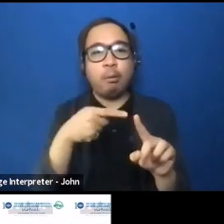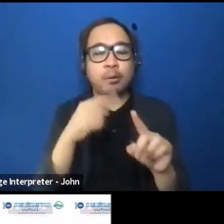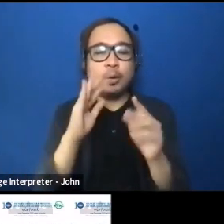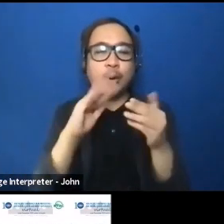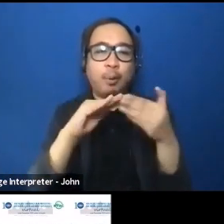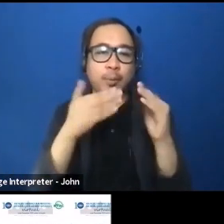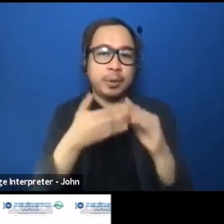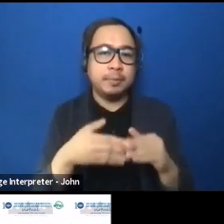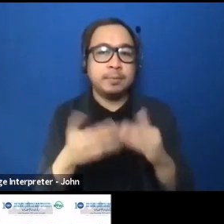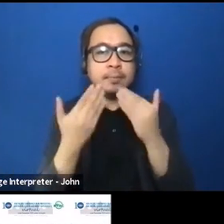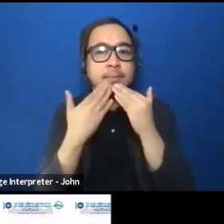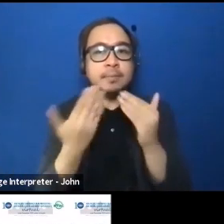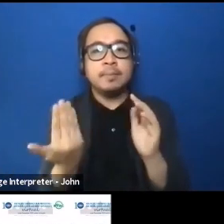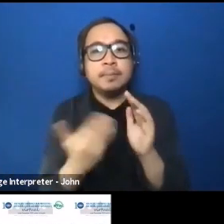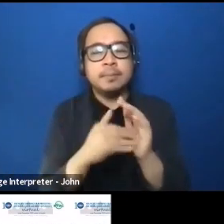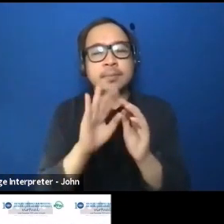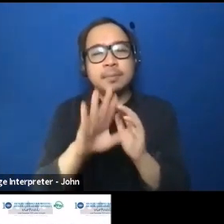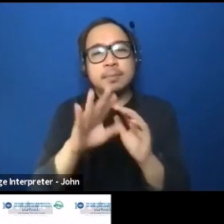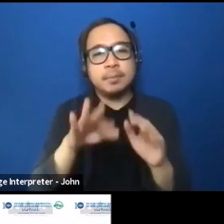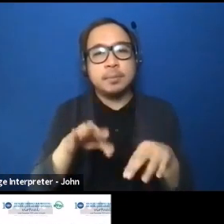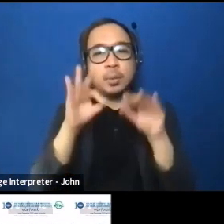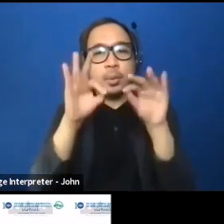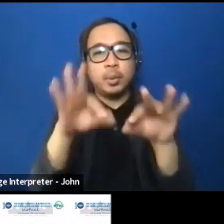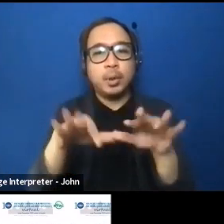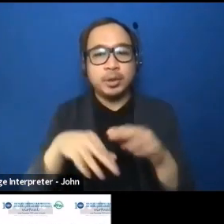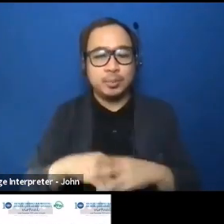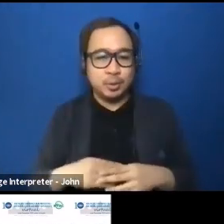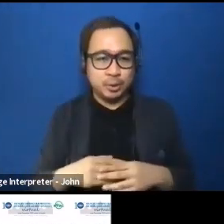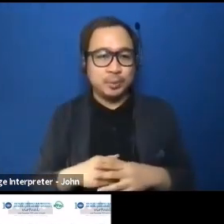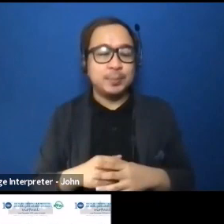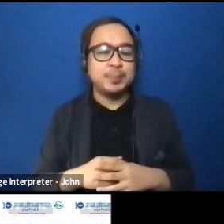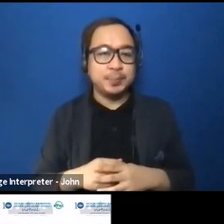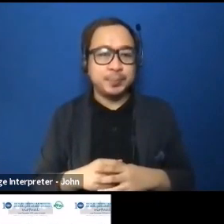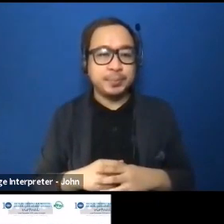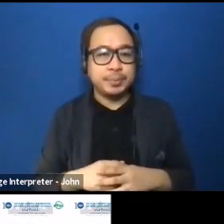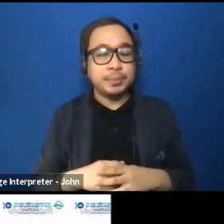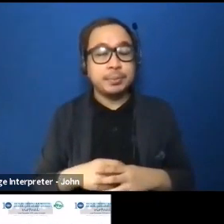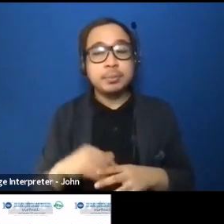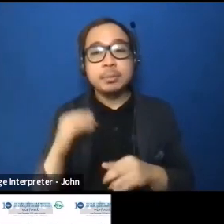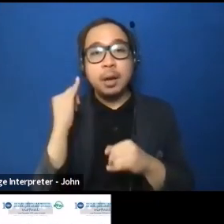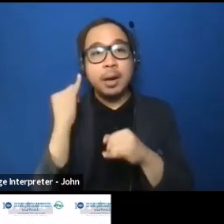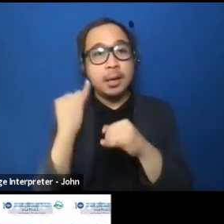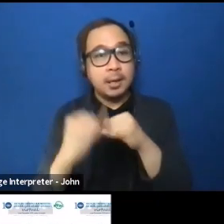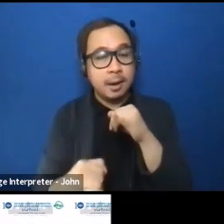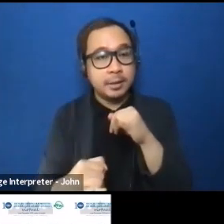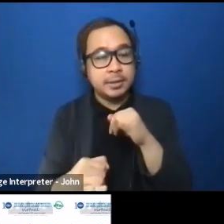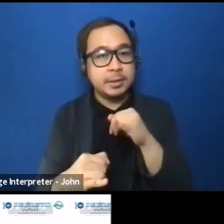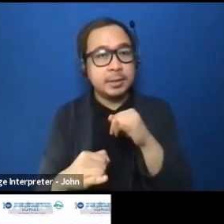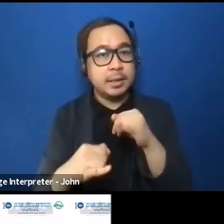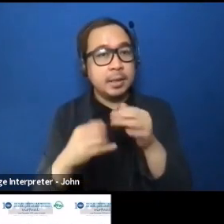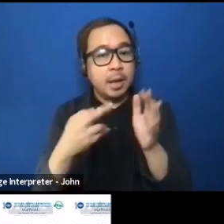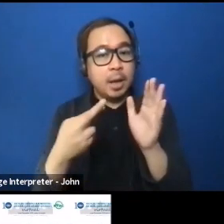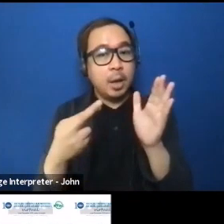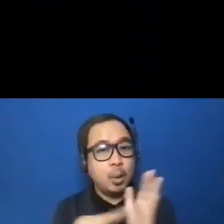Thank you again for your contribution. Our last is the voice from the front